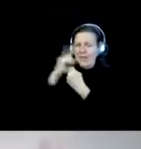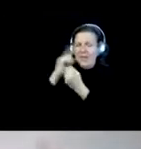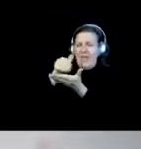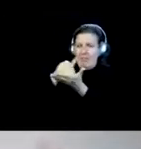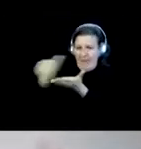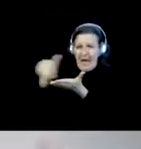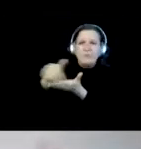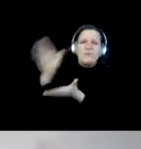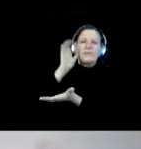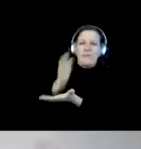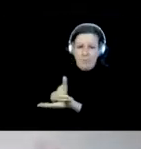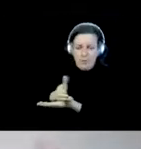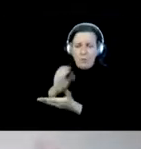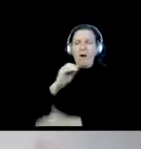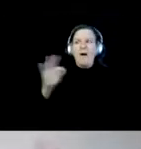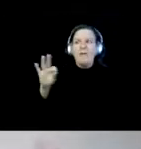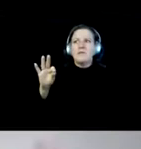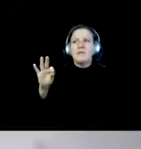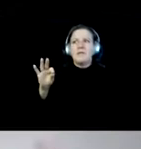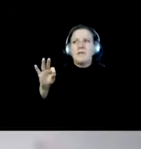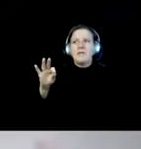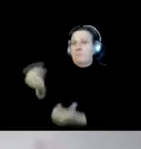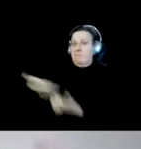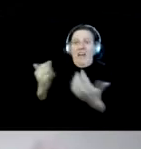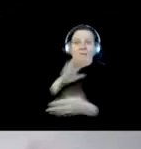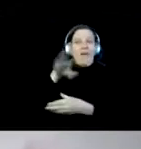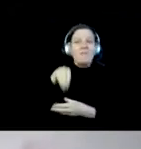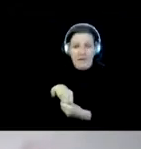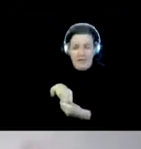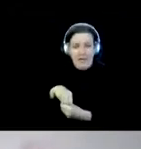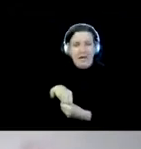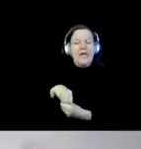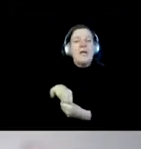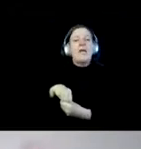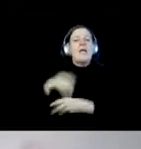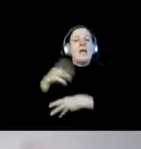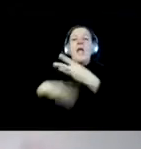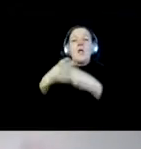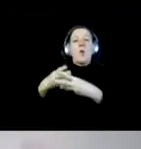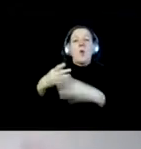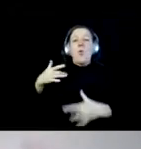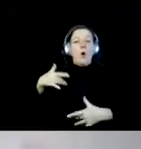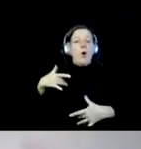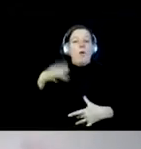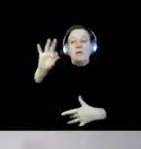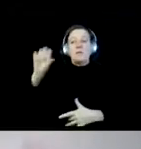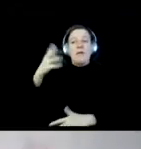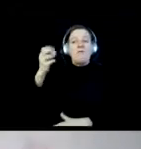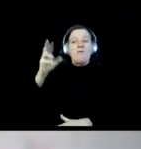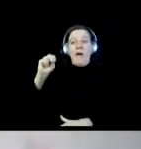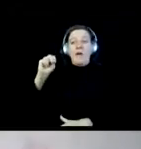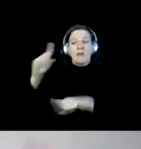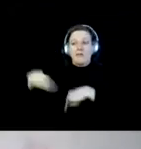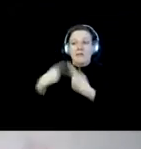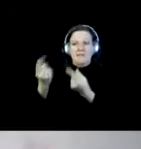of kind of everything in this middle tier of fashion that's come out since the website started, and they photograph everything